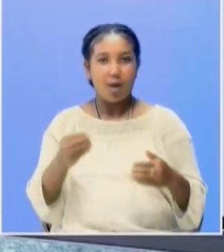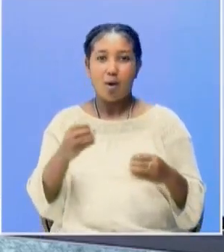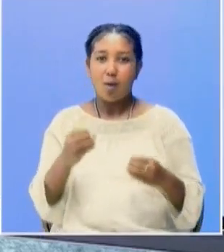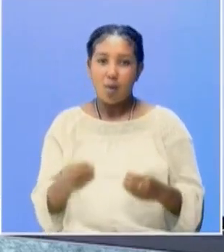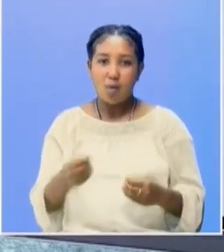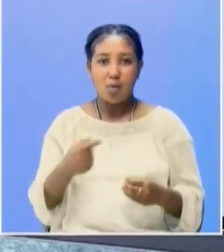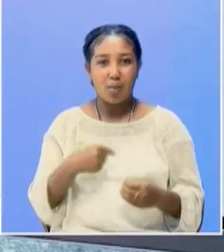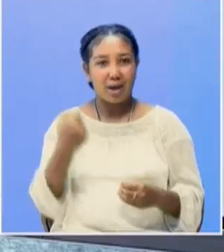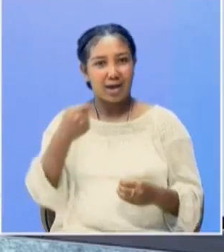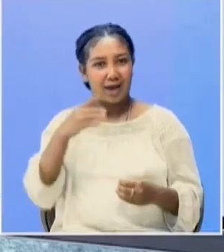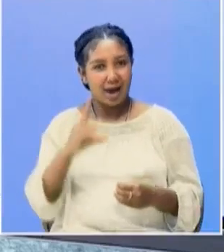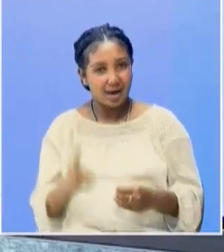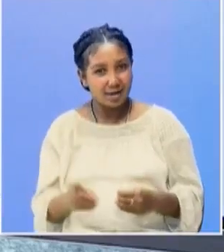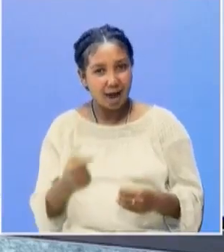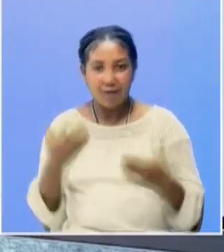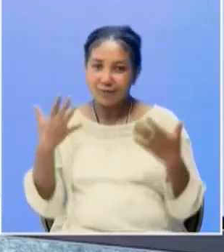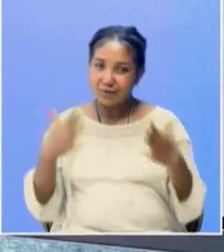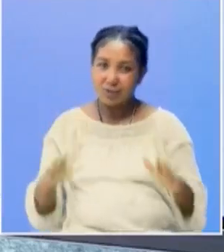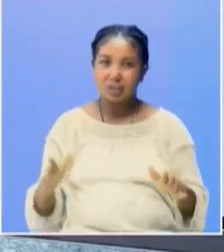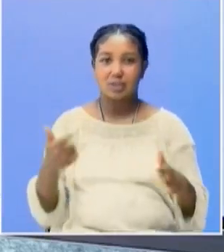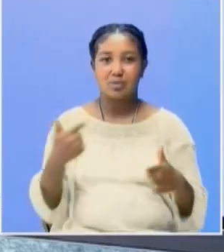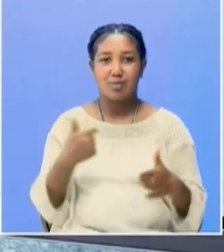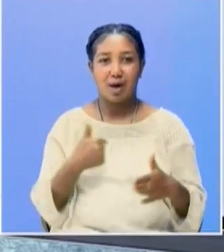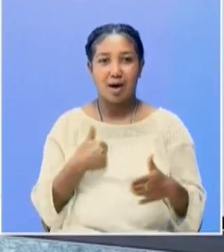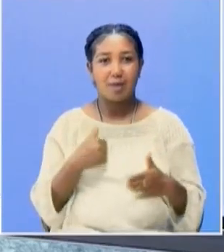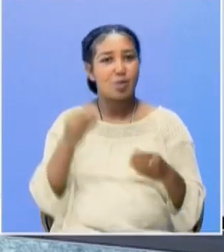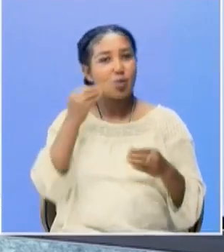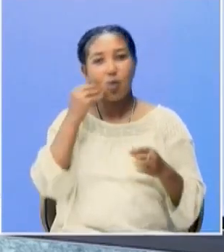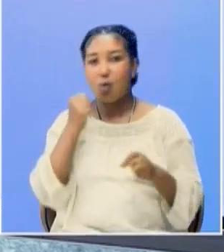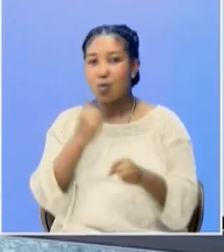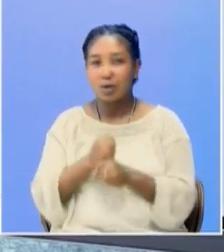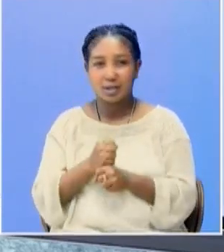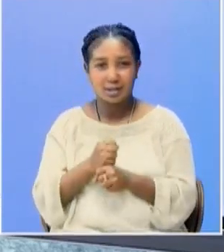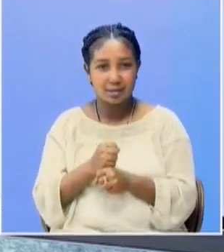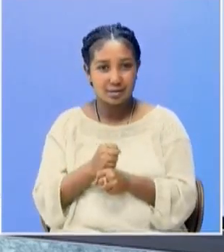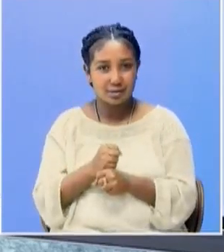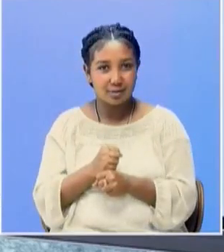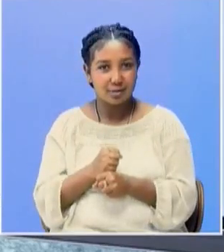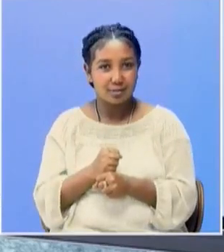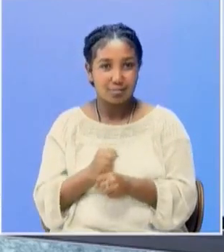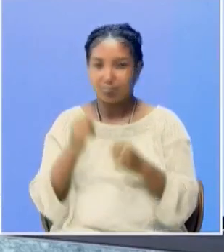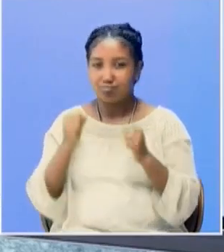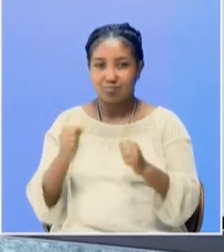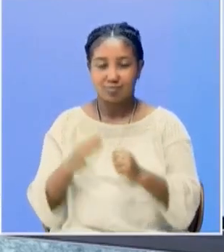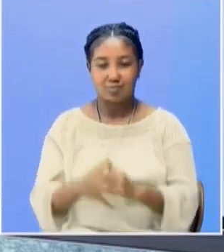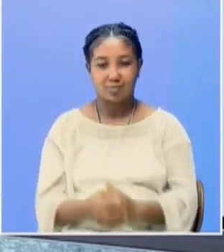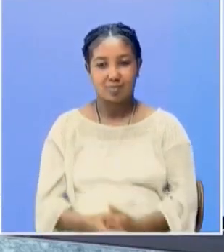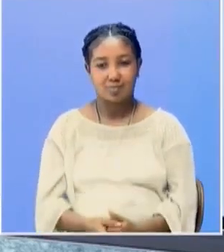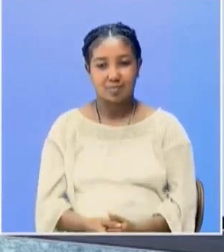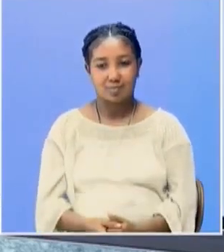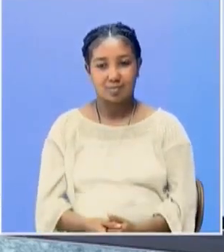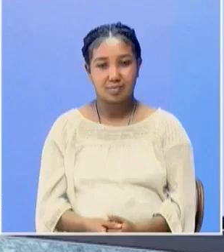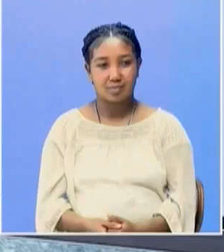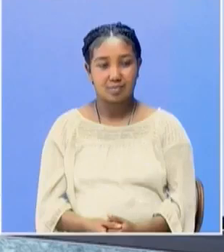I finished my homework. It's possible.